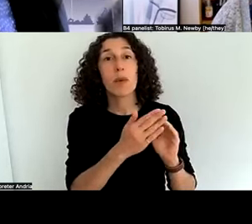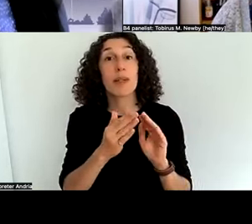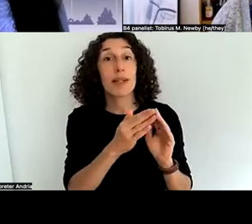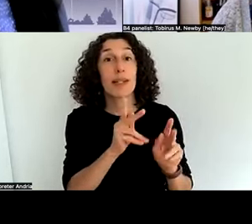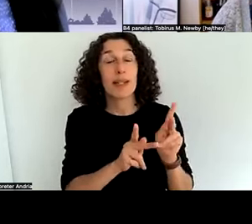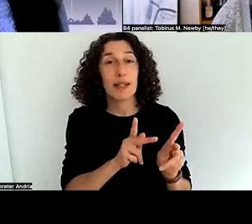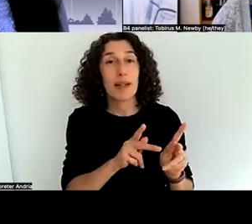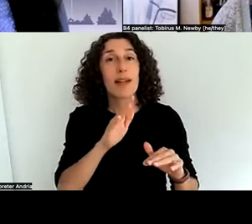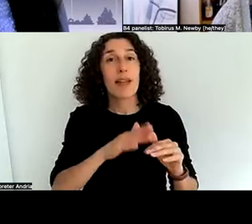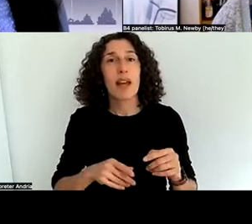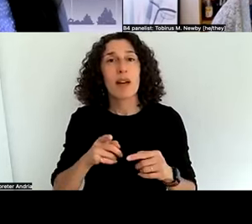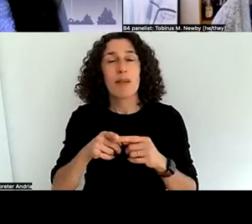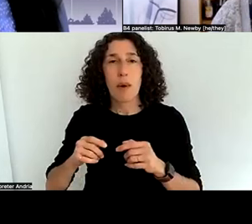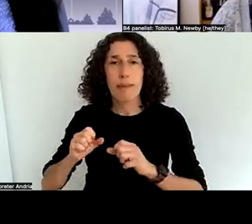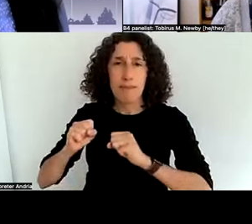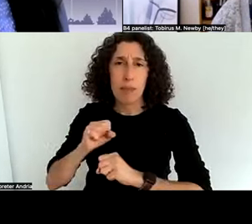surveillance.